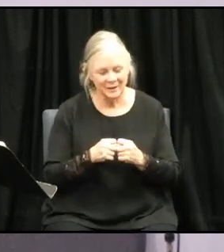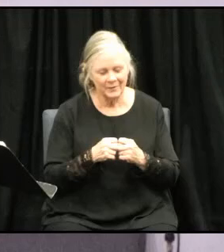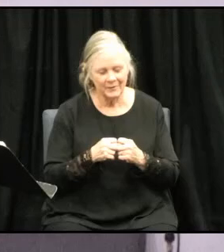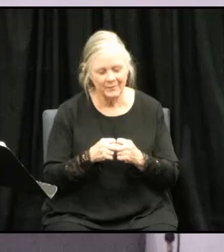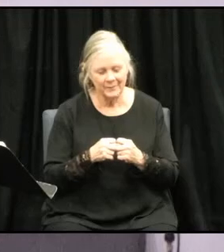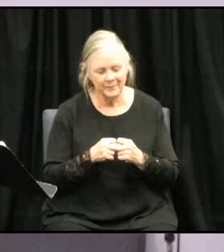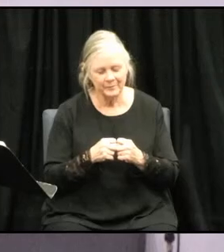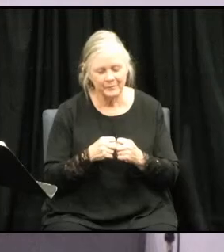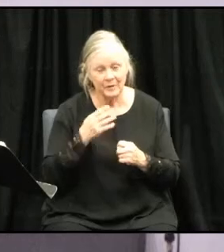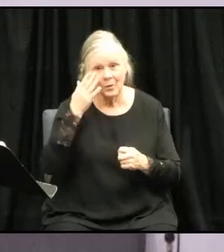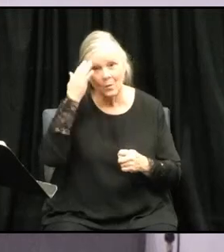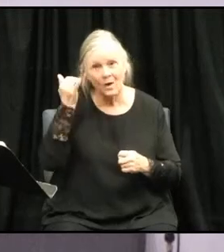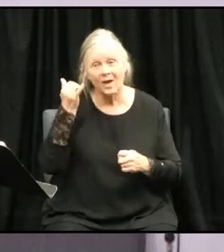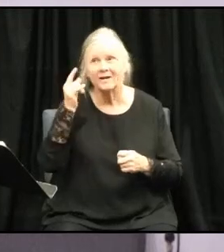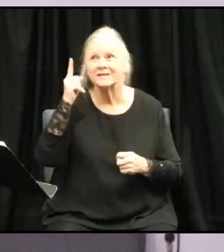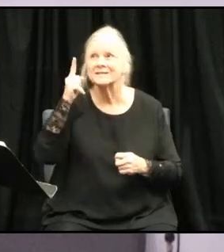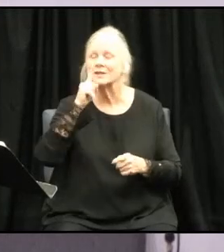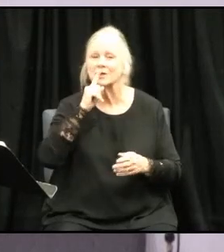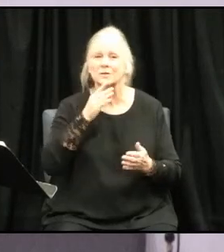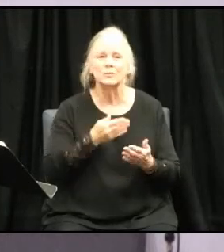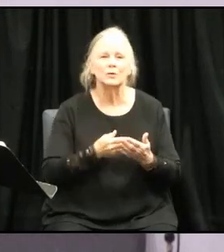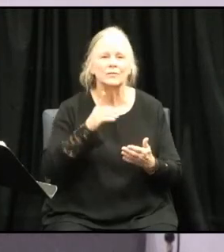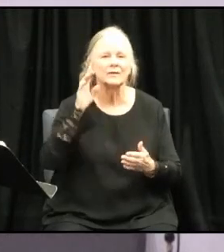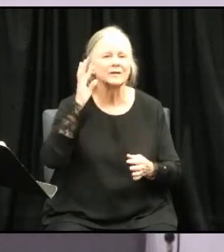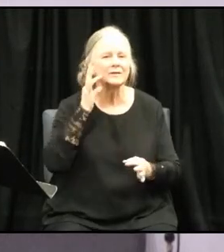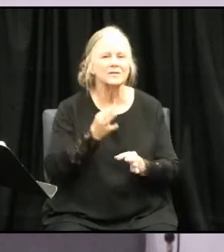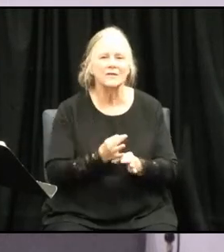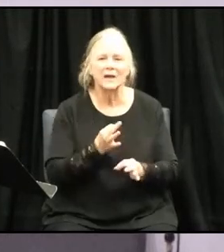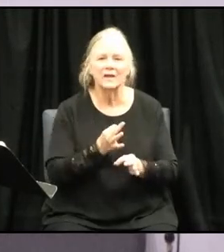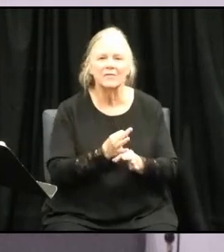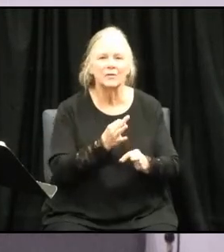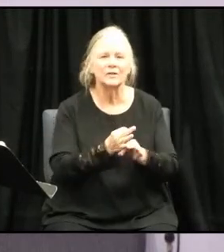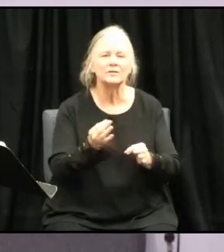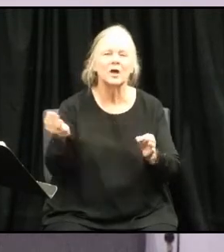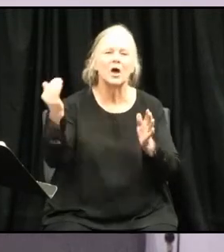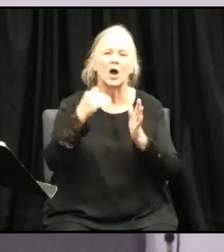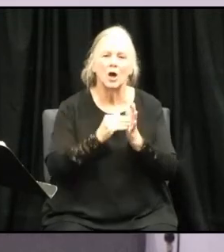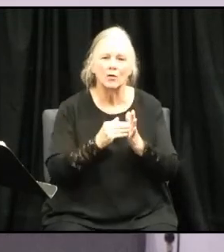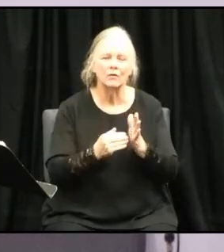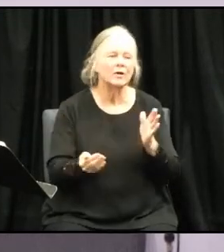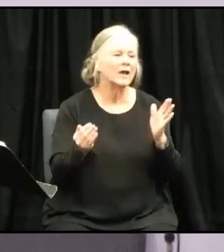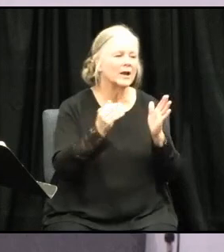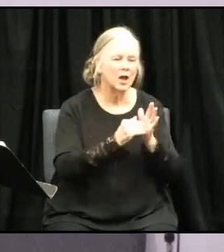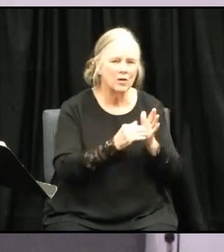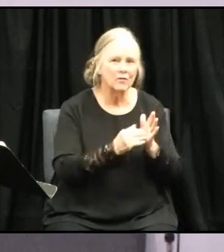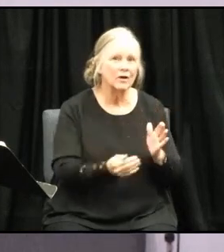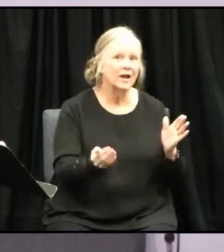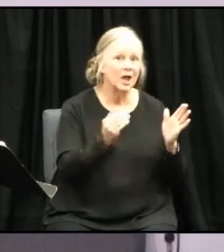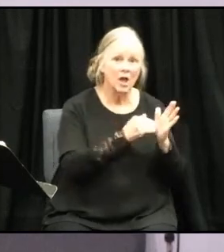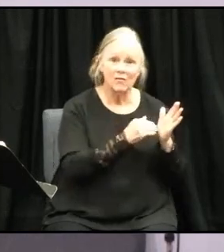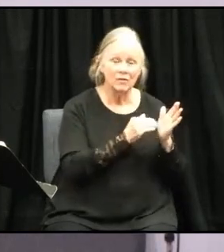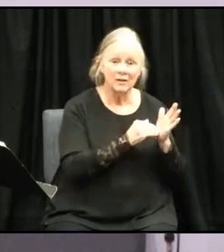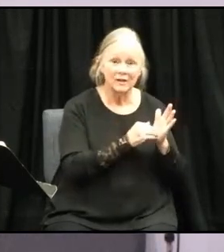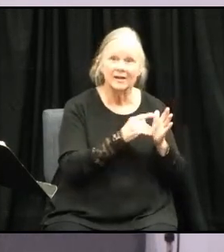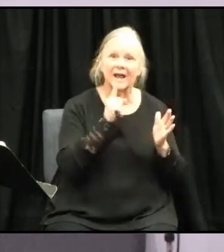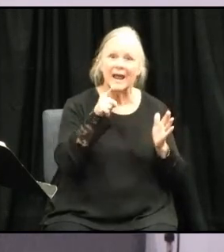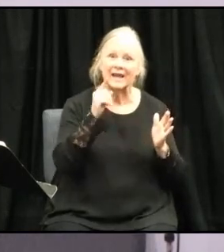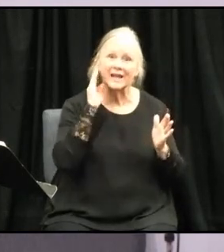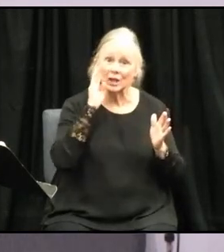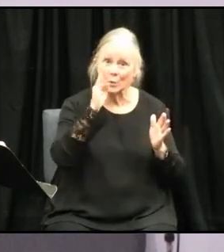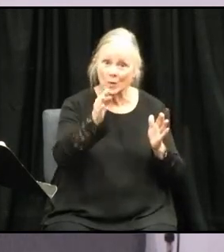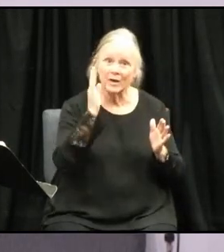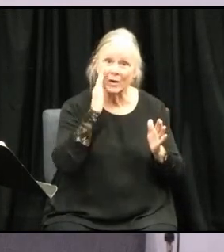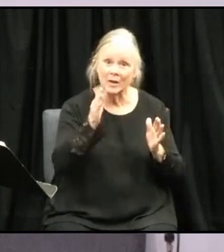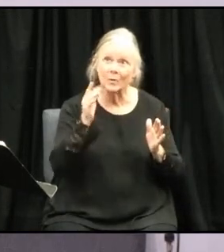Because he has proven his faithfulness over and over and over again. And he will again